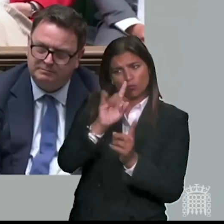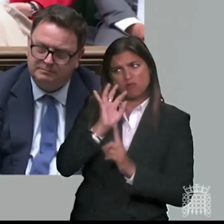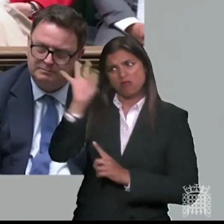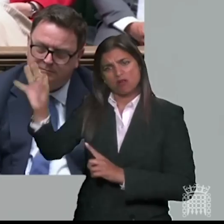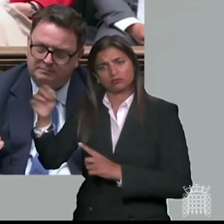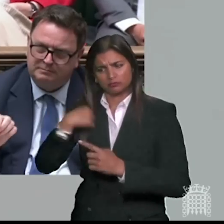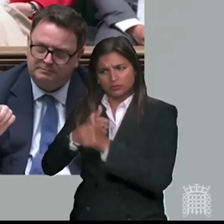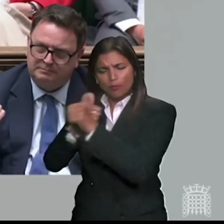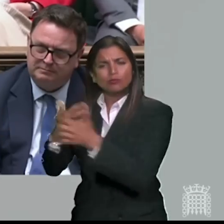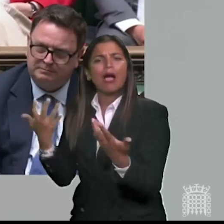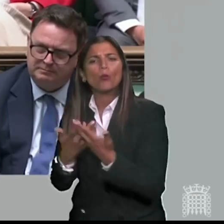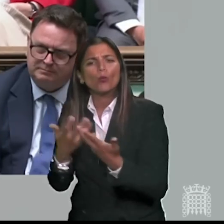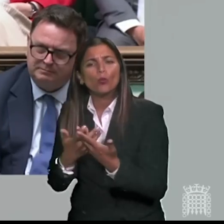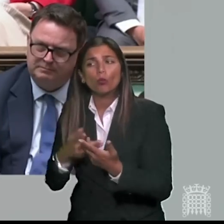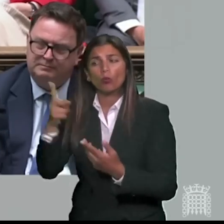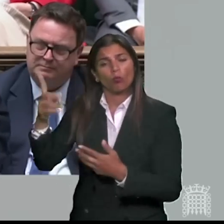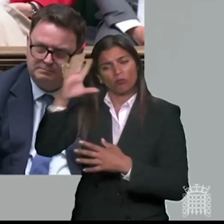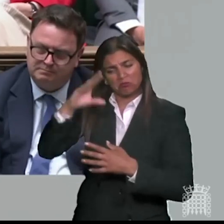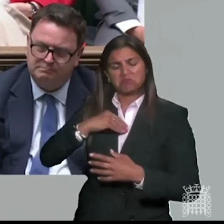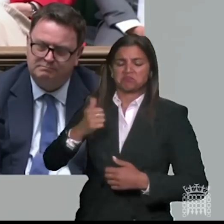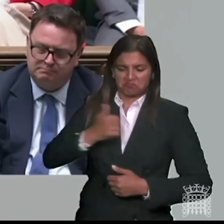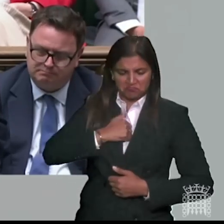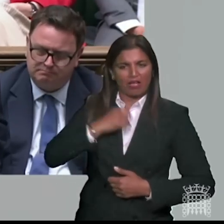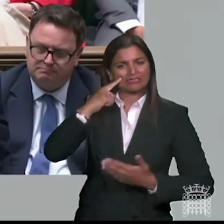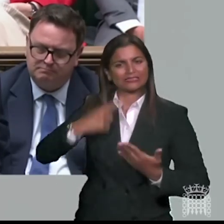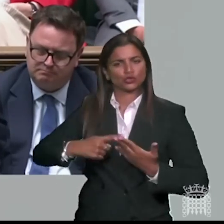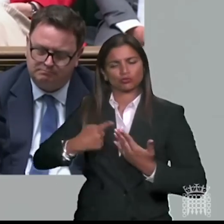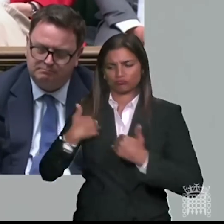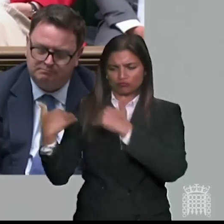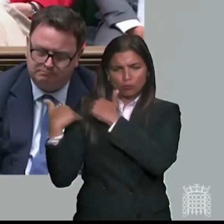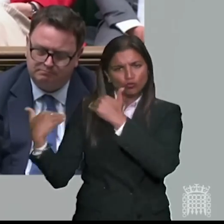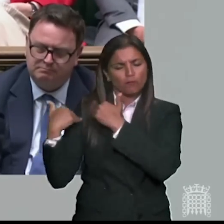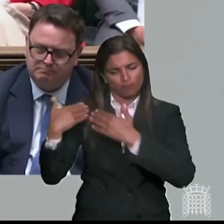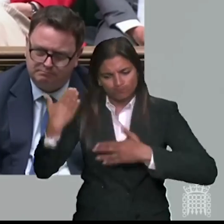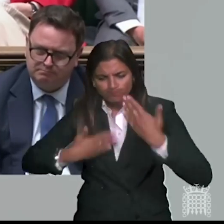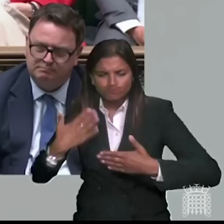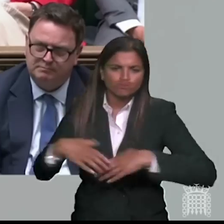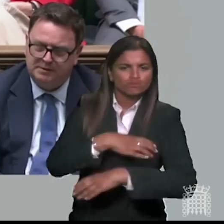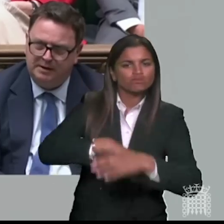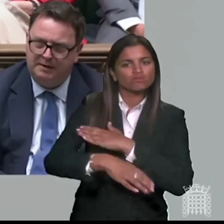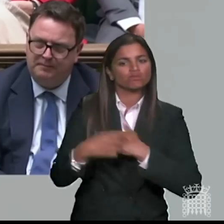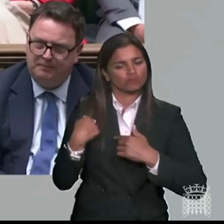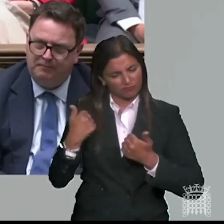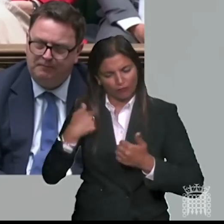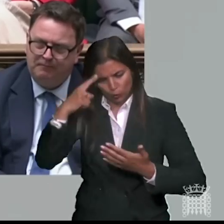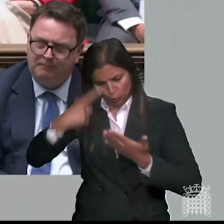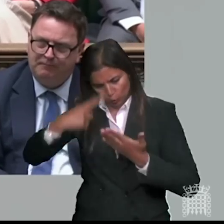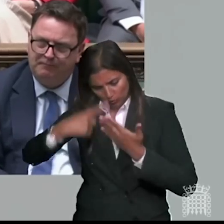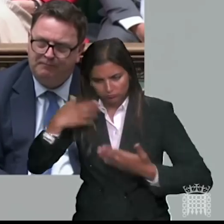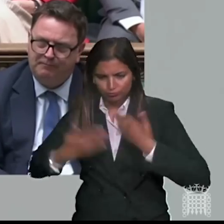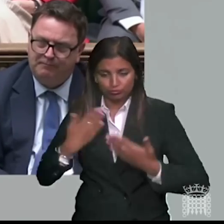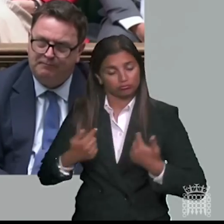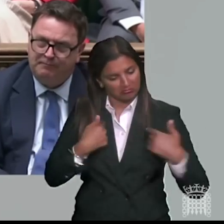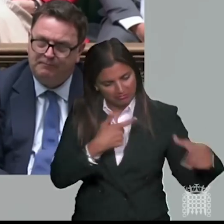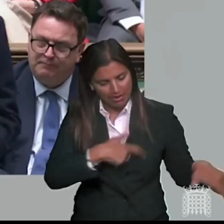them. They've said we have taken decisive and responsible action to bring down inflation, and we will continue